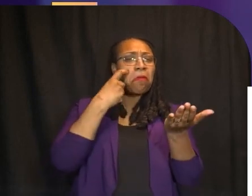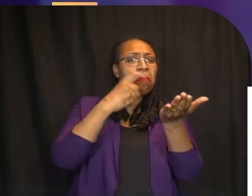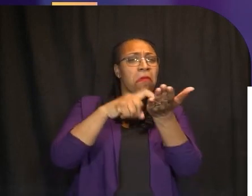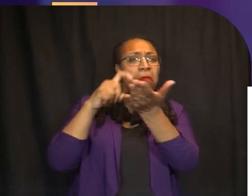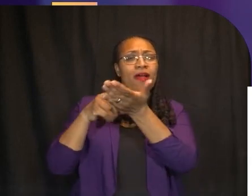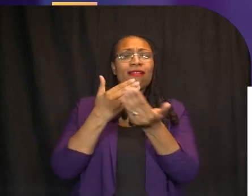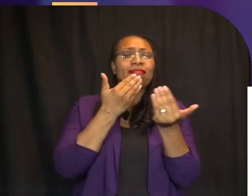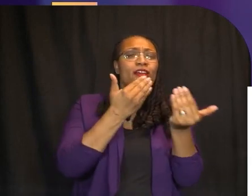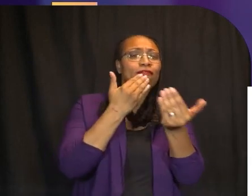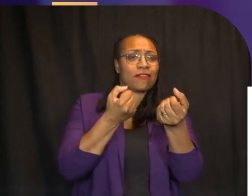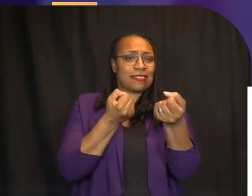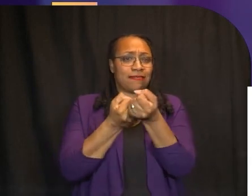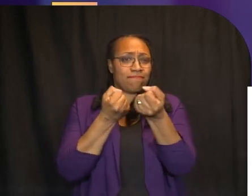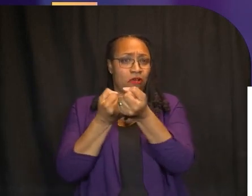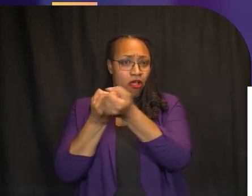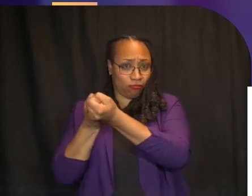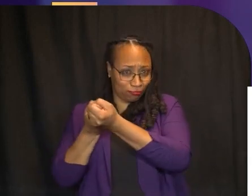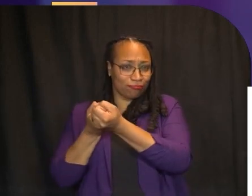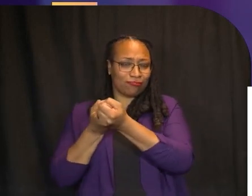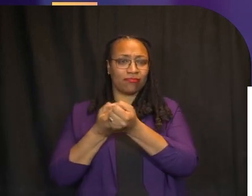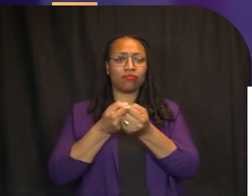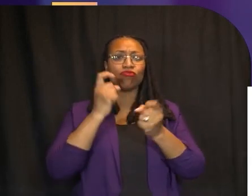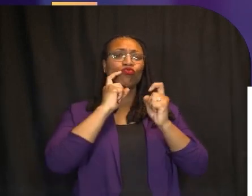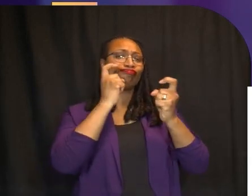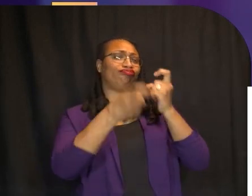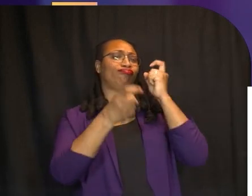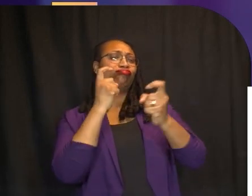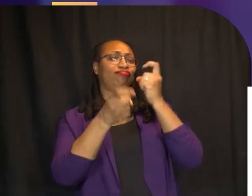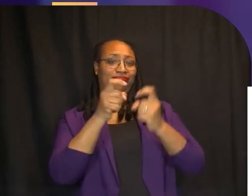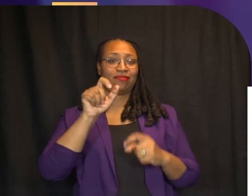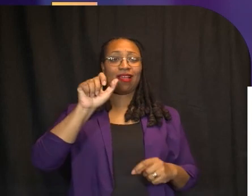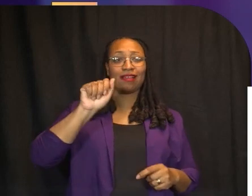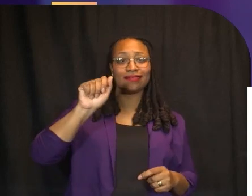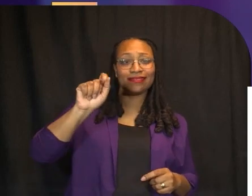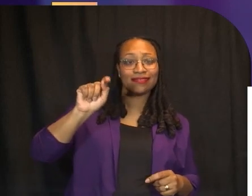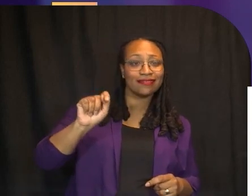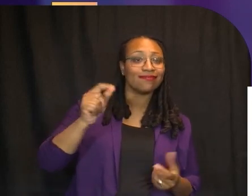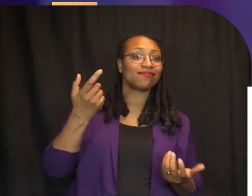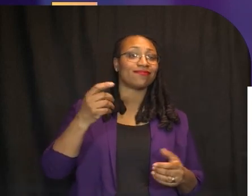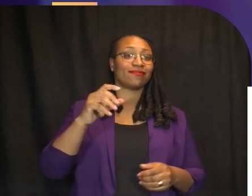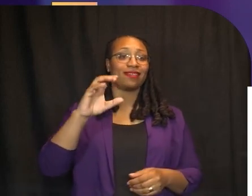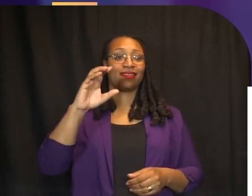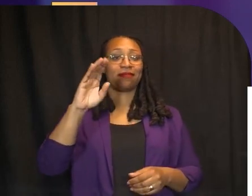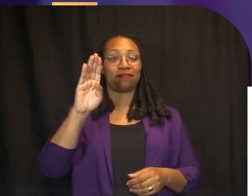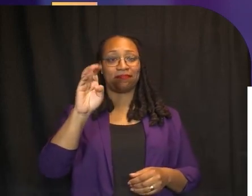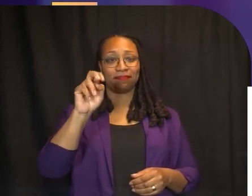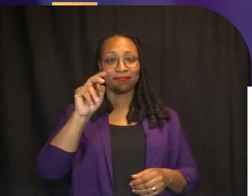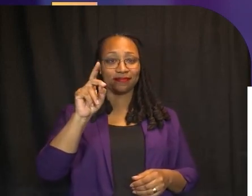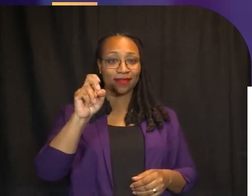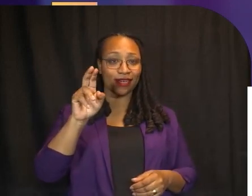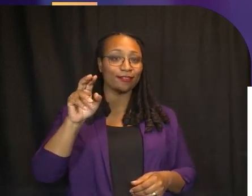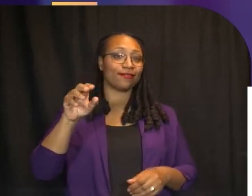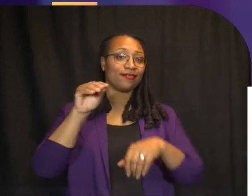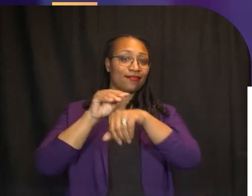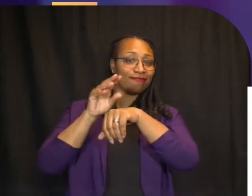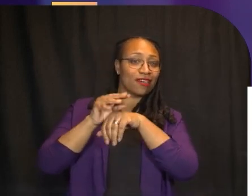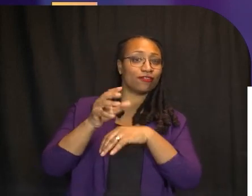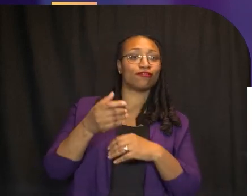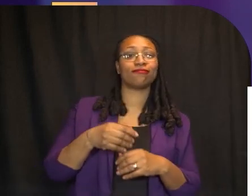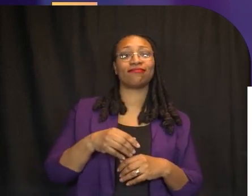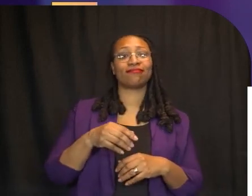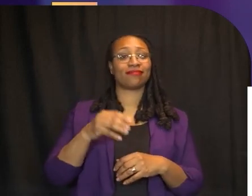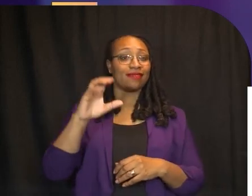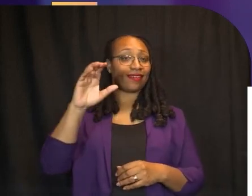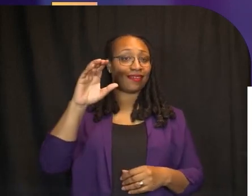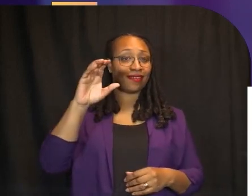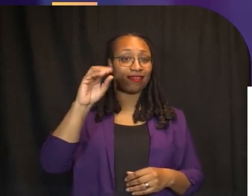NBC Universal, Google, Highmark, JP Morgan Chase, Mitsubishi